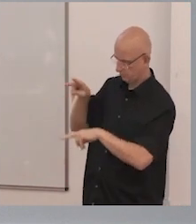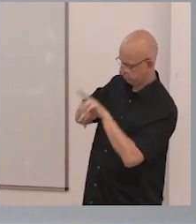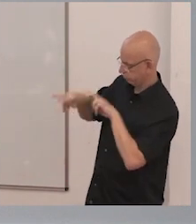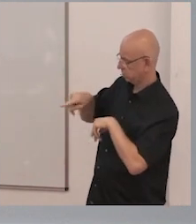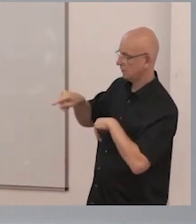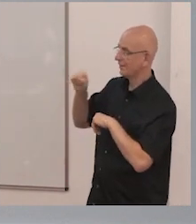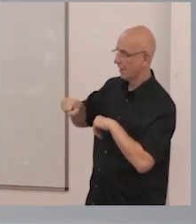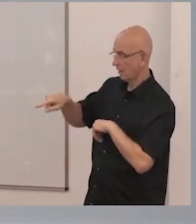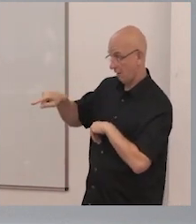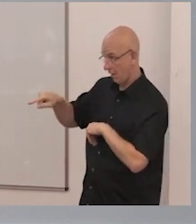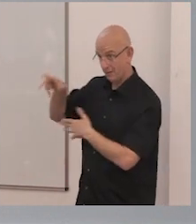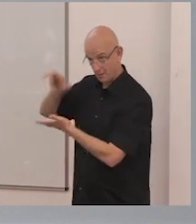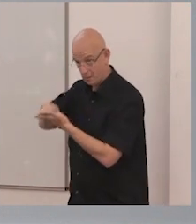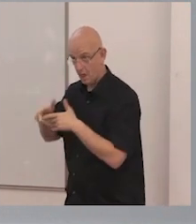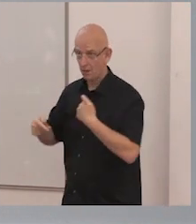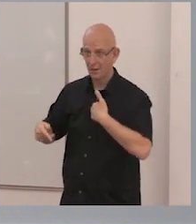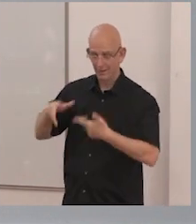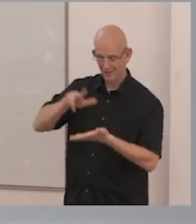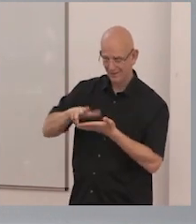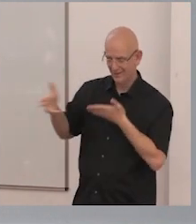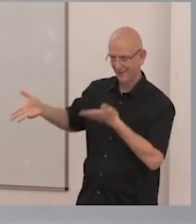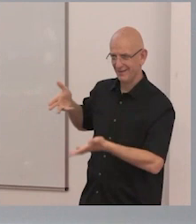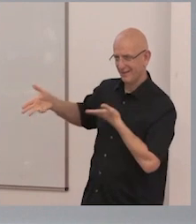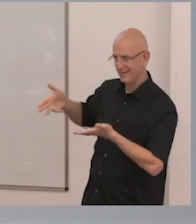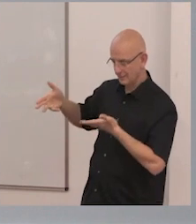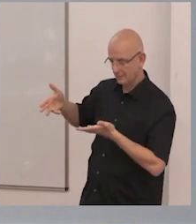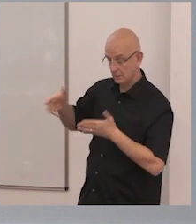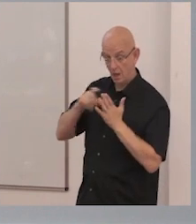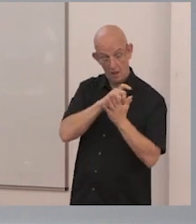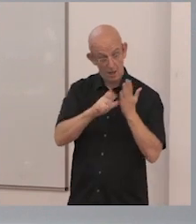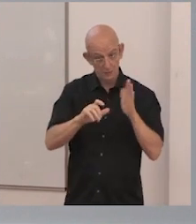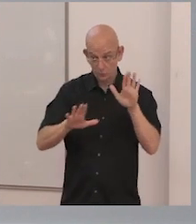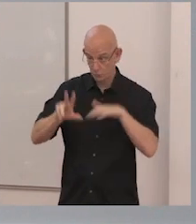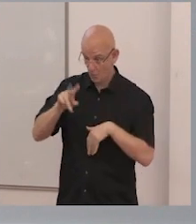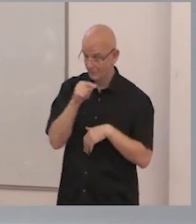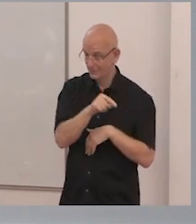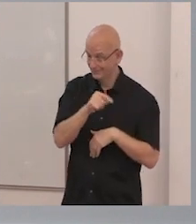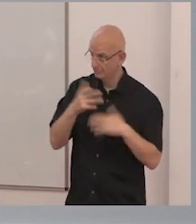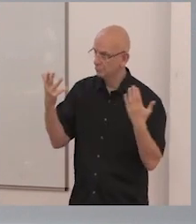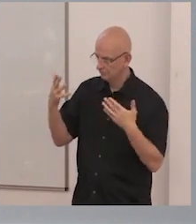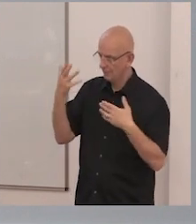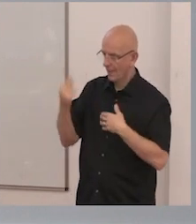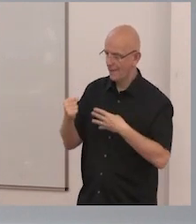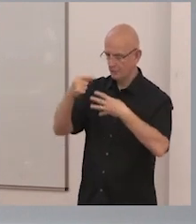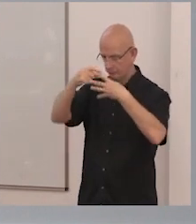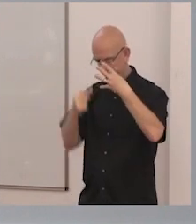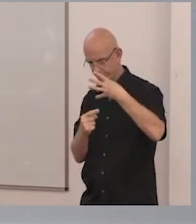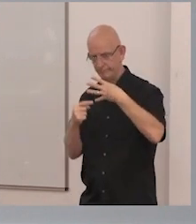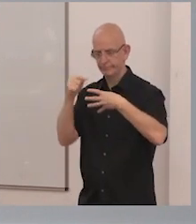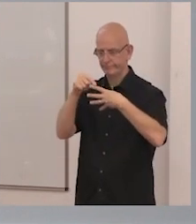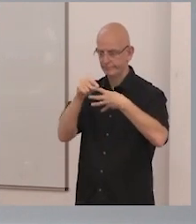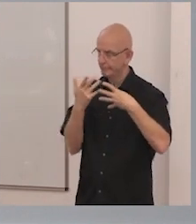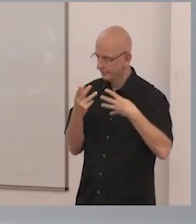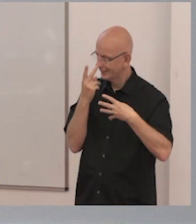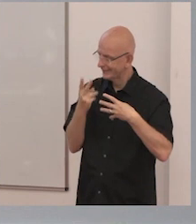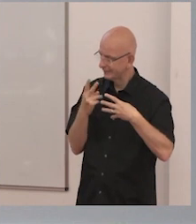as a cross-cutting general principle. And the other 3 general principles are the right to non-discrimination, the